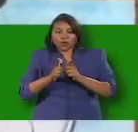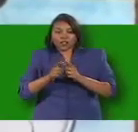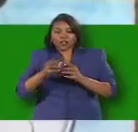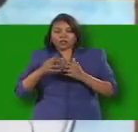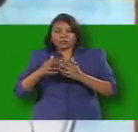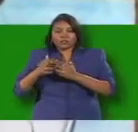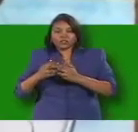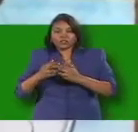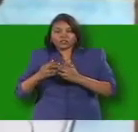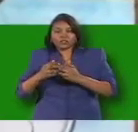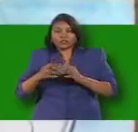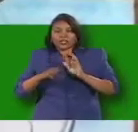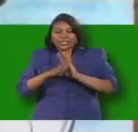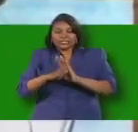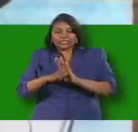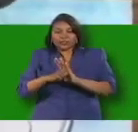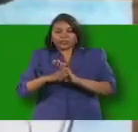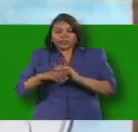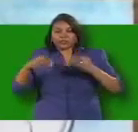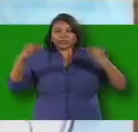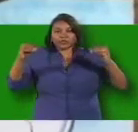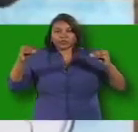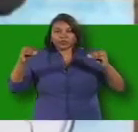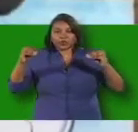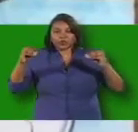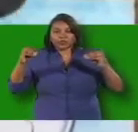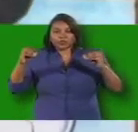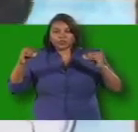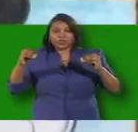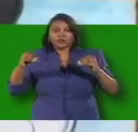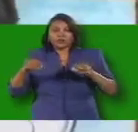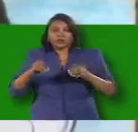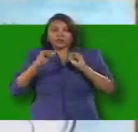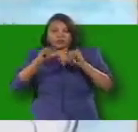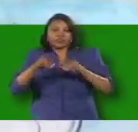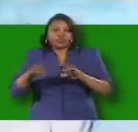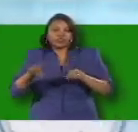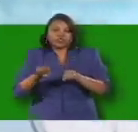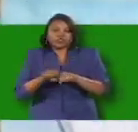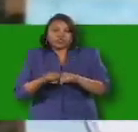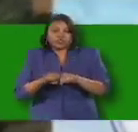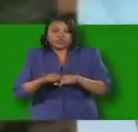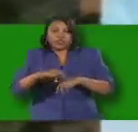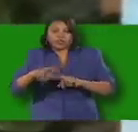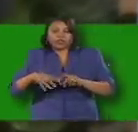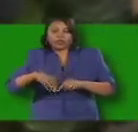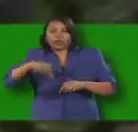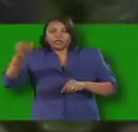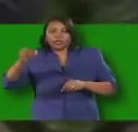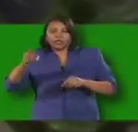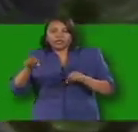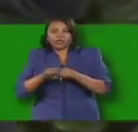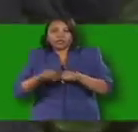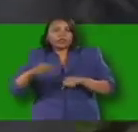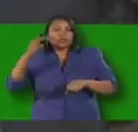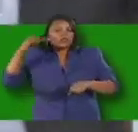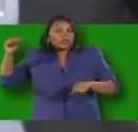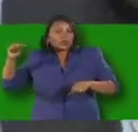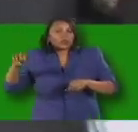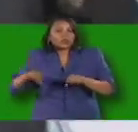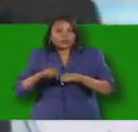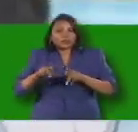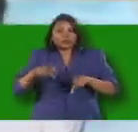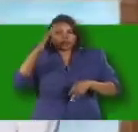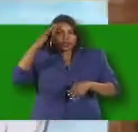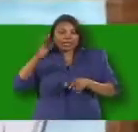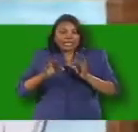sensors. They just detect presence. They pass near a detector, they go beep, and you know that someone's trying to rip off the shirt from the store.